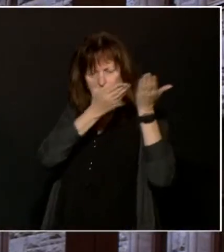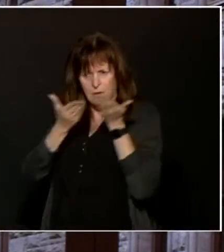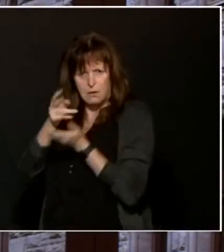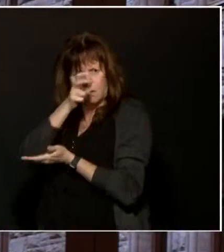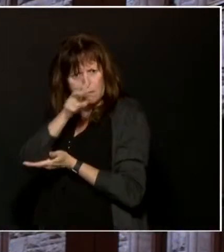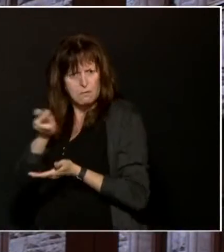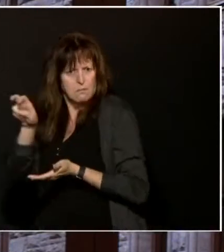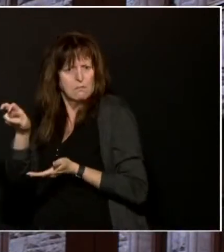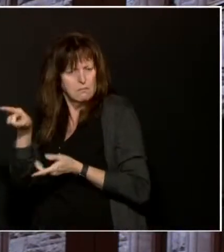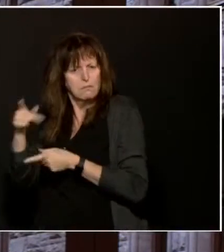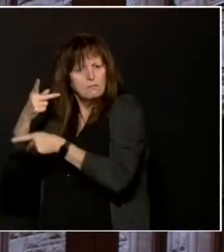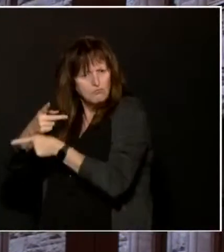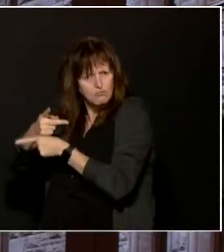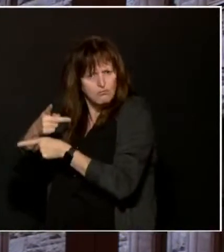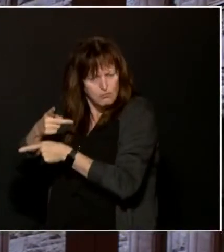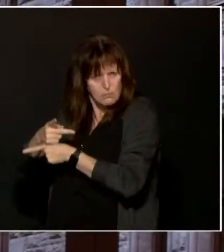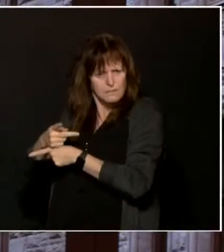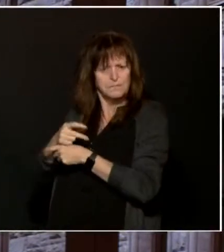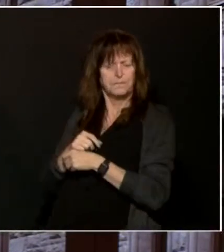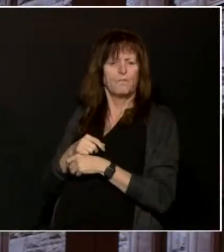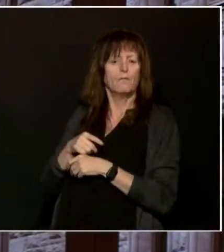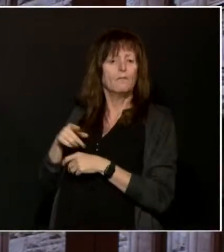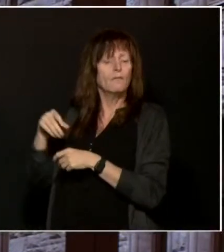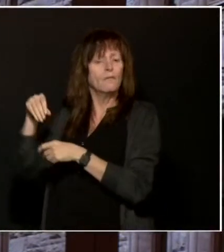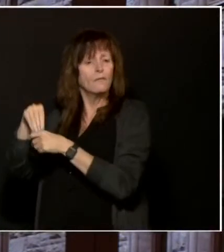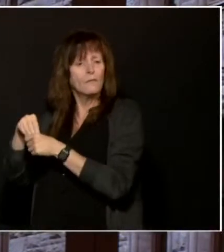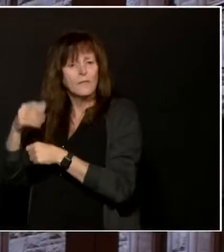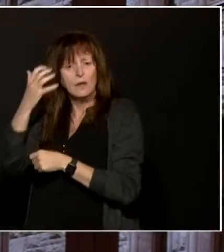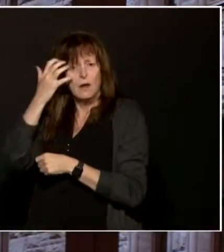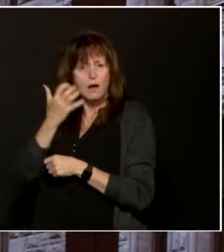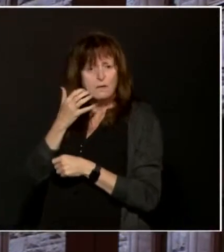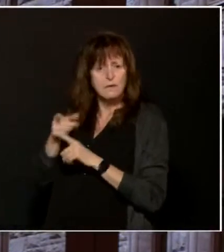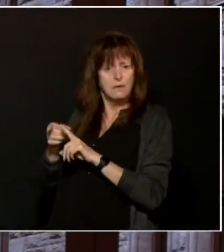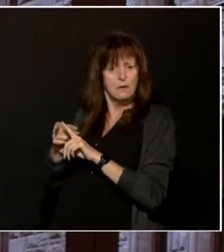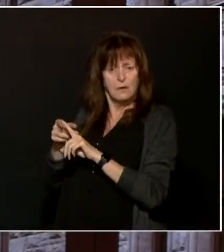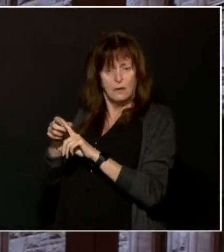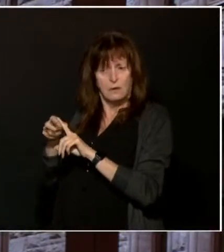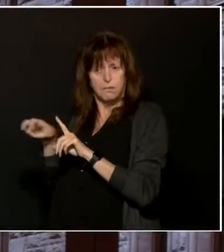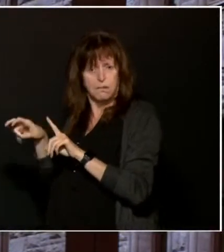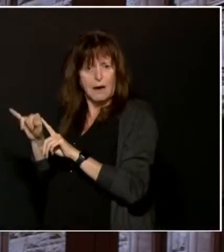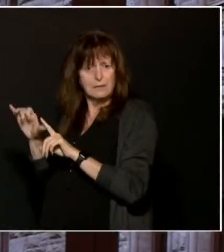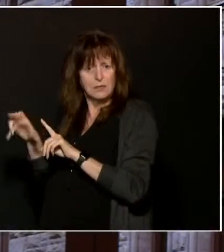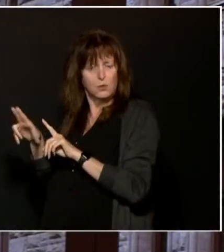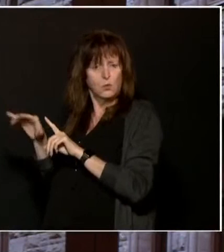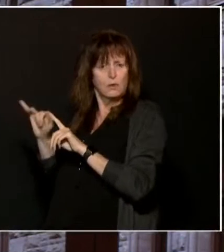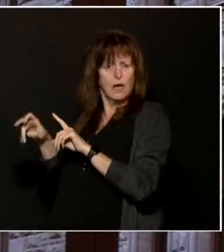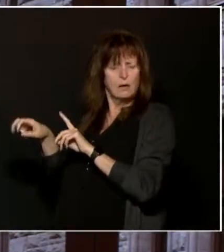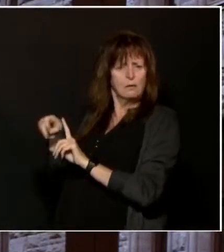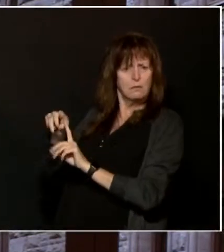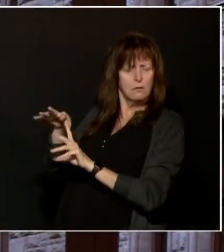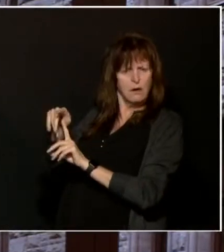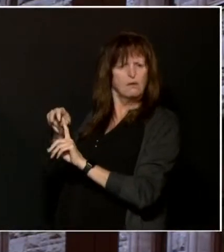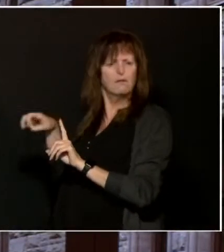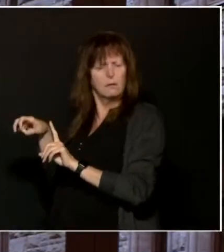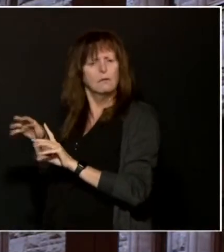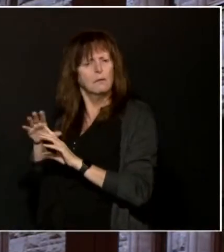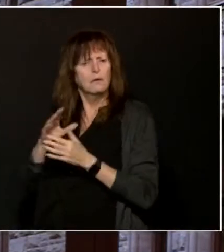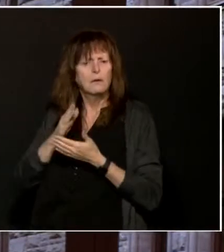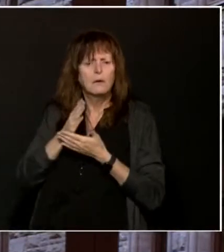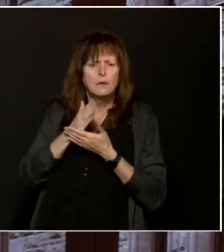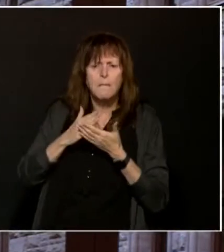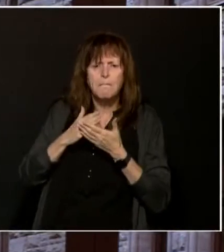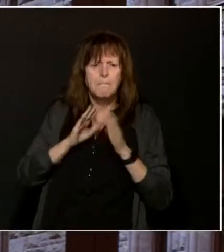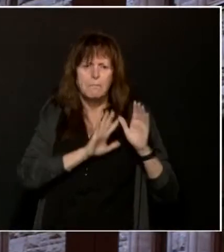have stopped. That means moving from the ward back in, but we still are having some transfers occurring in small numbers around the